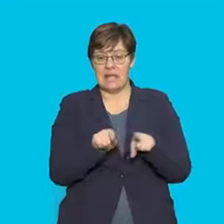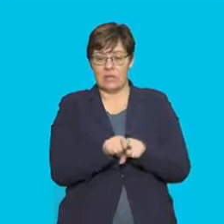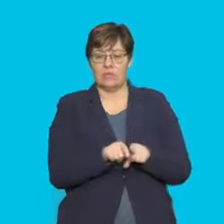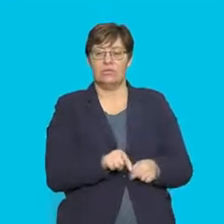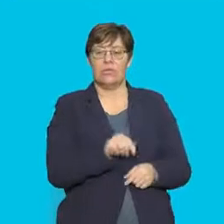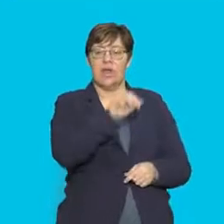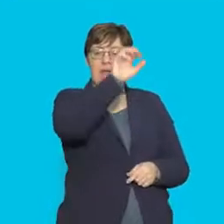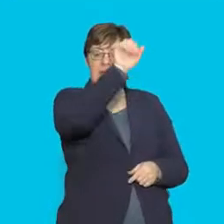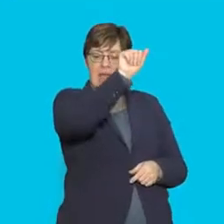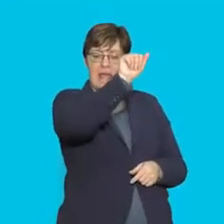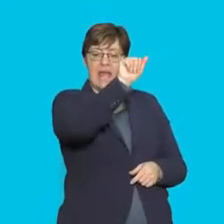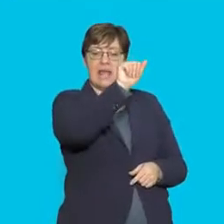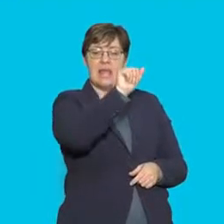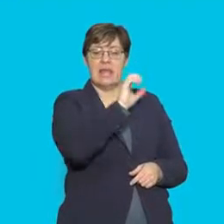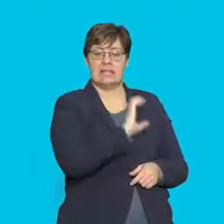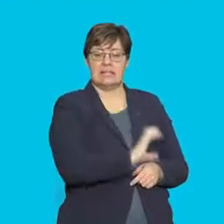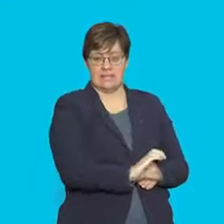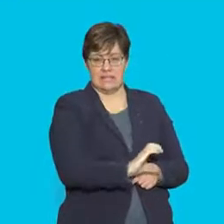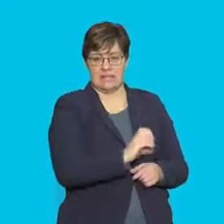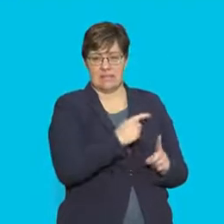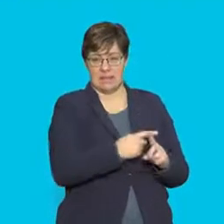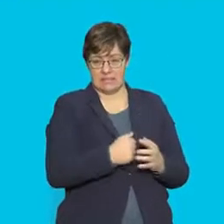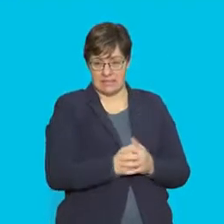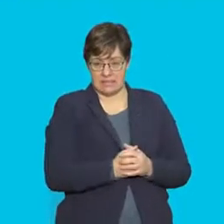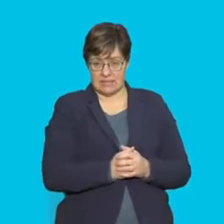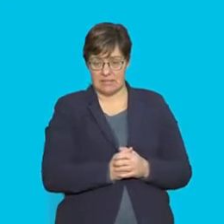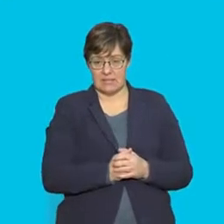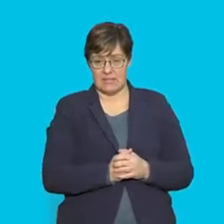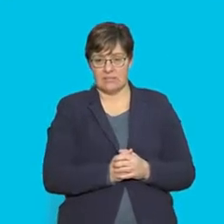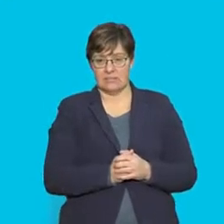is equals to A plus C, right?